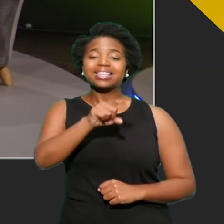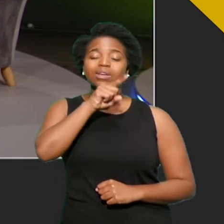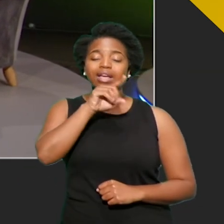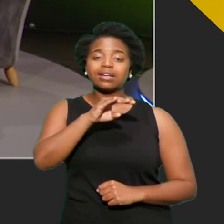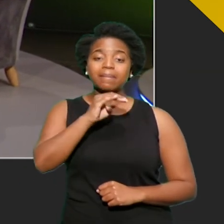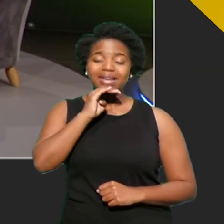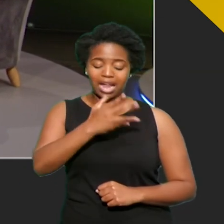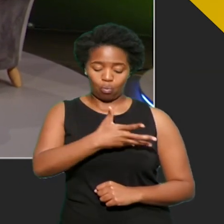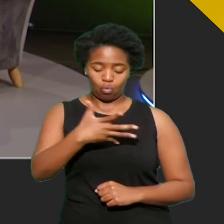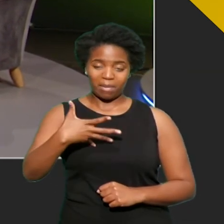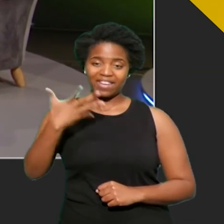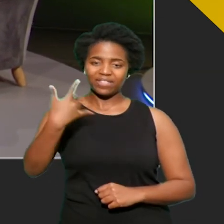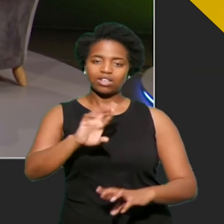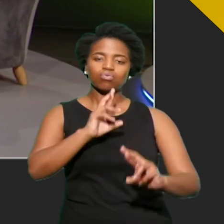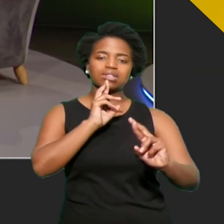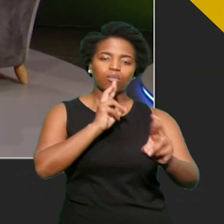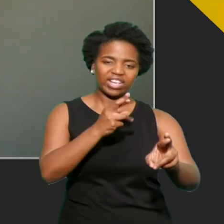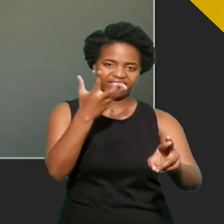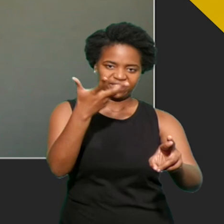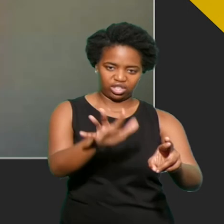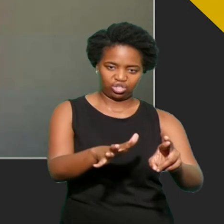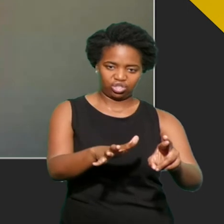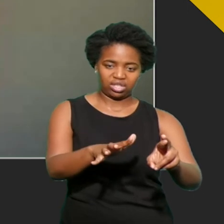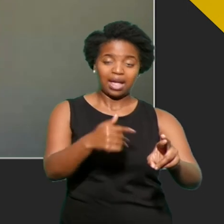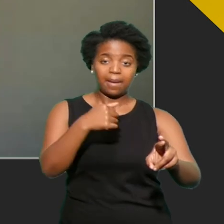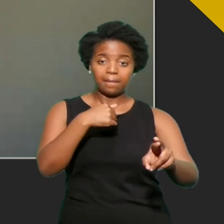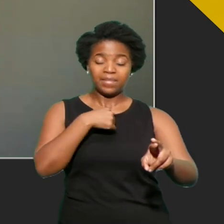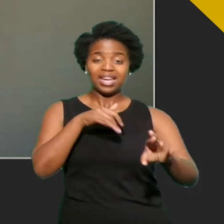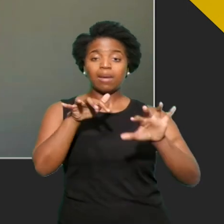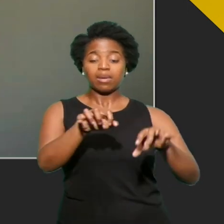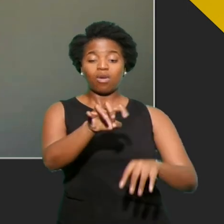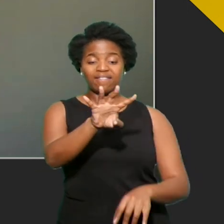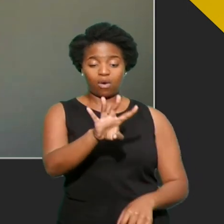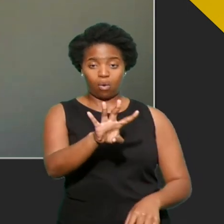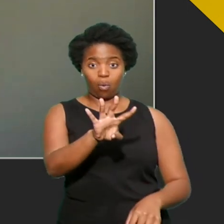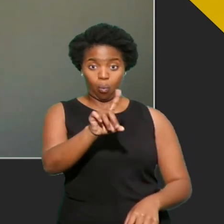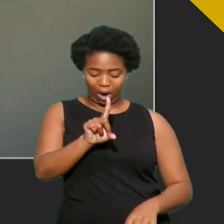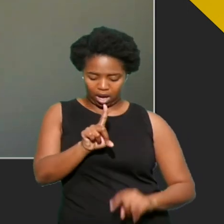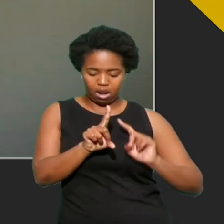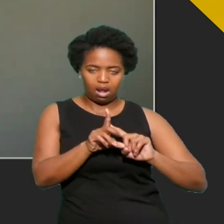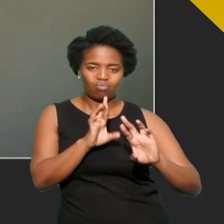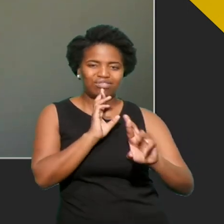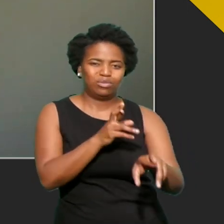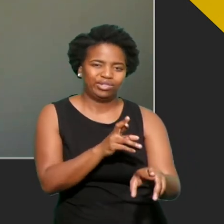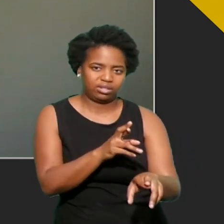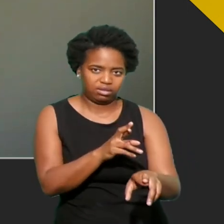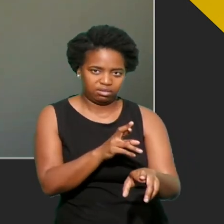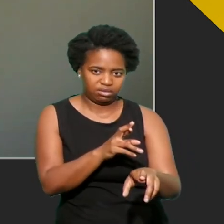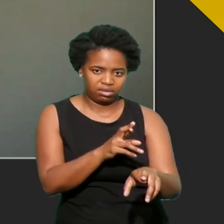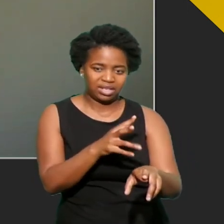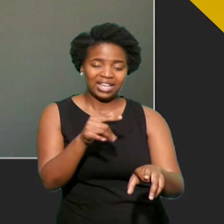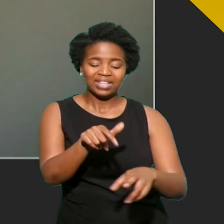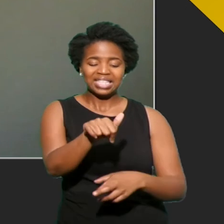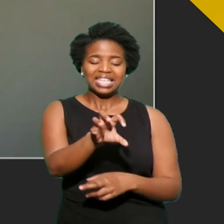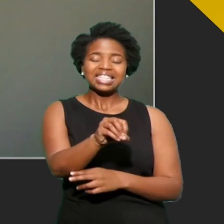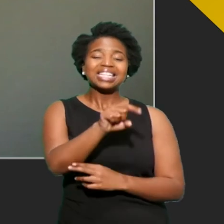know for a fact that our statistics say only 1 in 4 people will report. And so if you're looking at